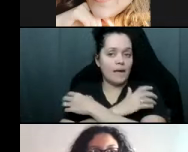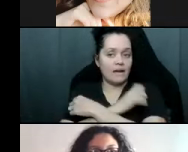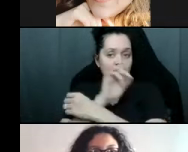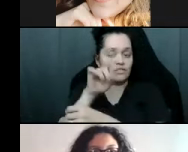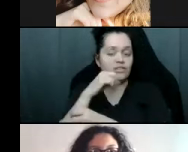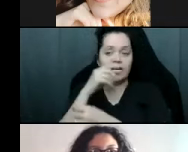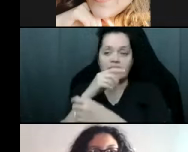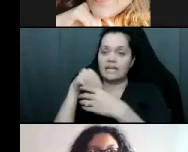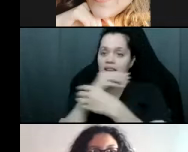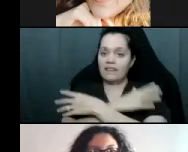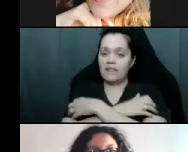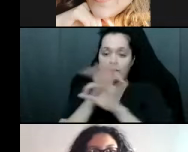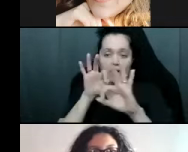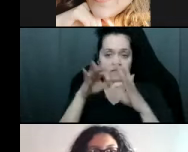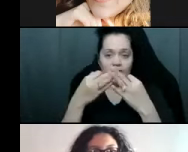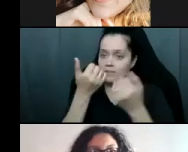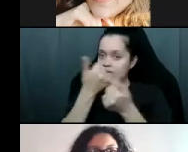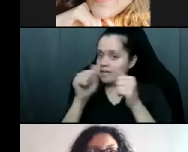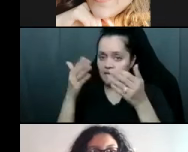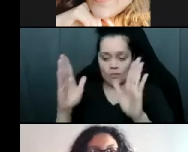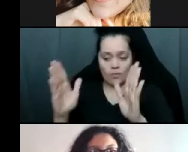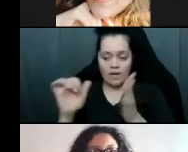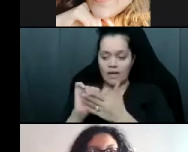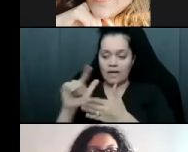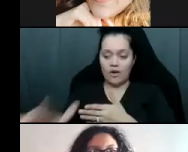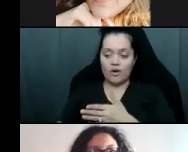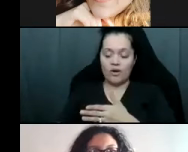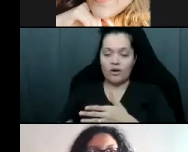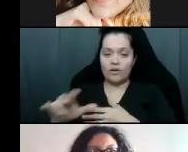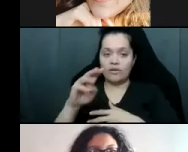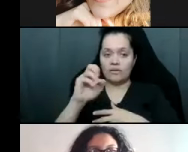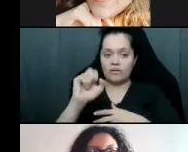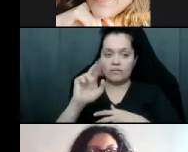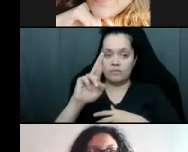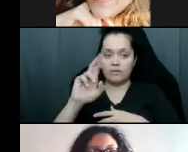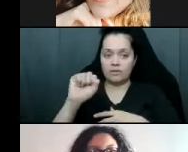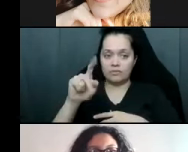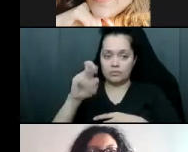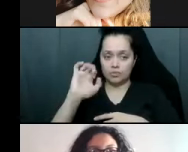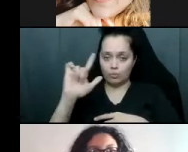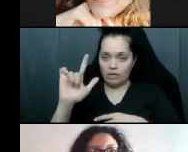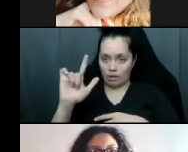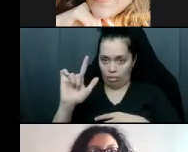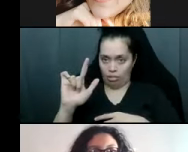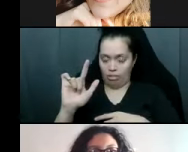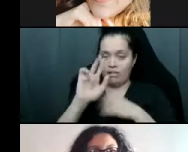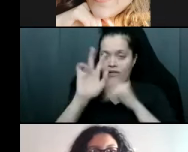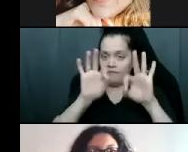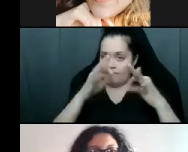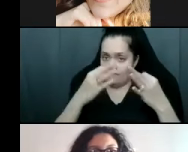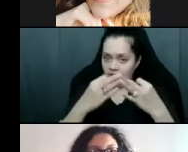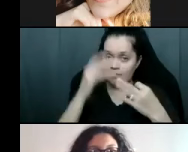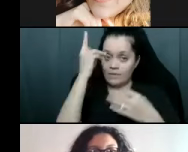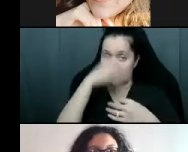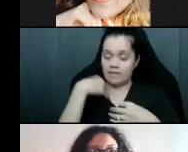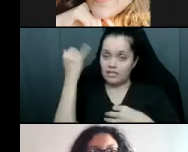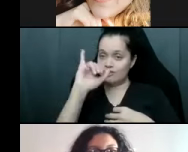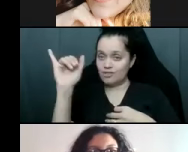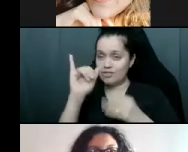the bear family in any way. They're in the marsupial category. They just look like